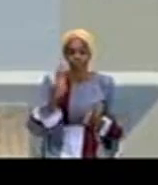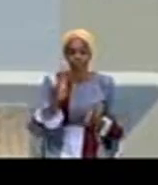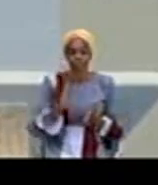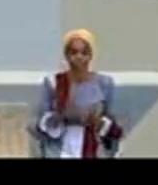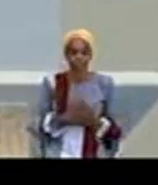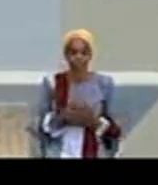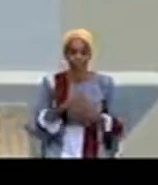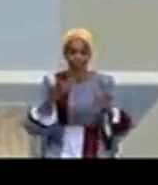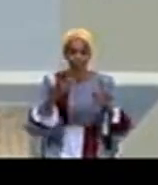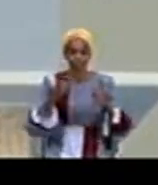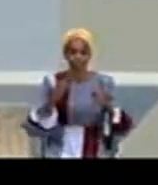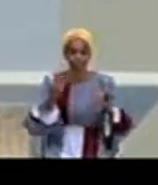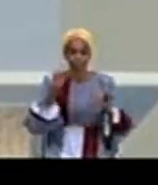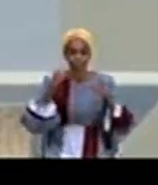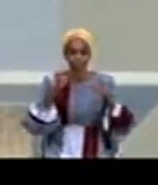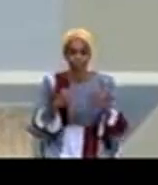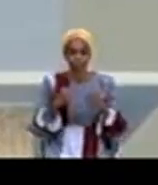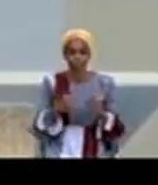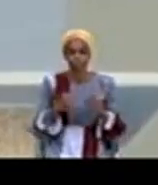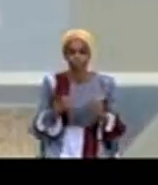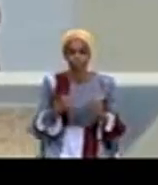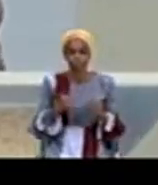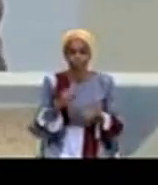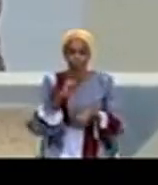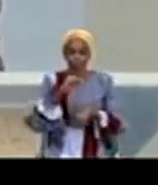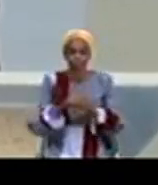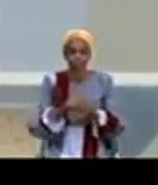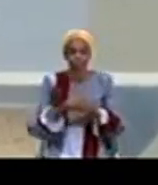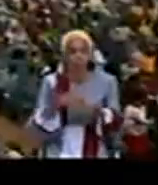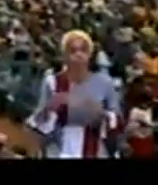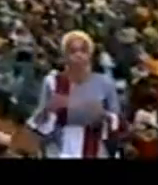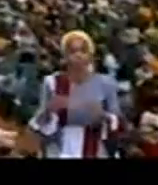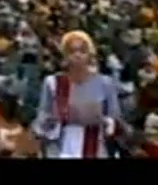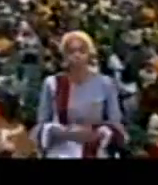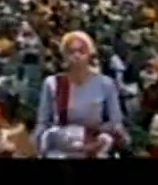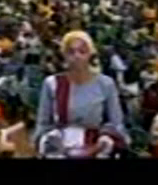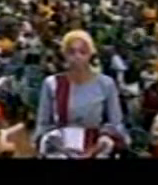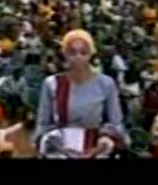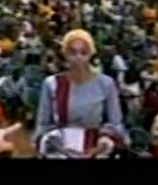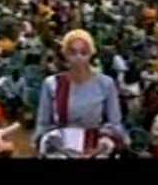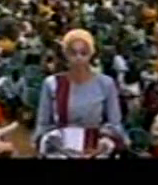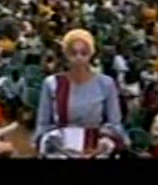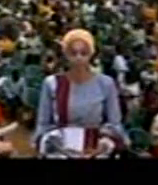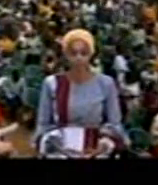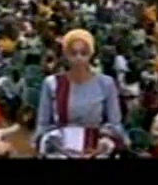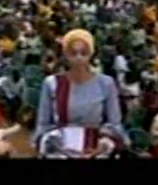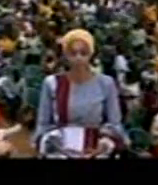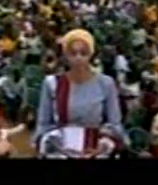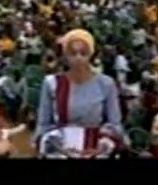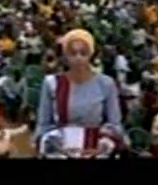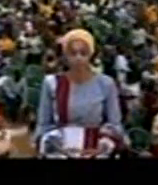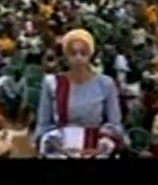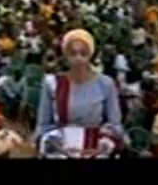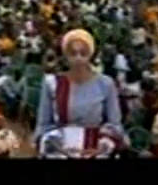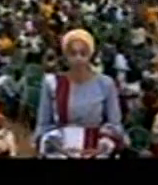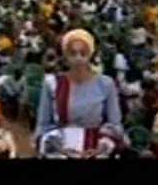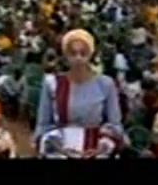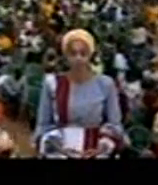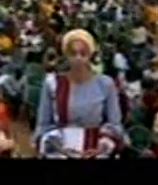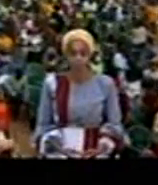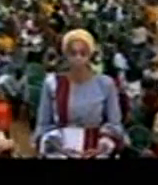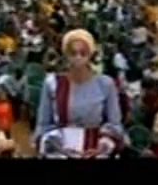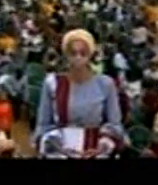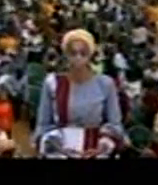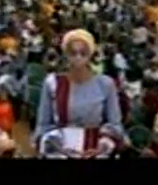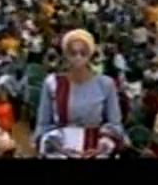rock, the solid rock. My hope is built on nothing less than